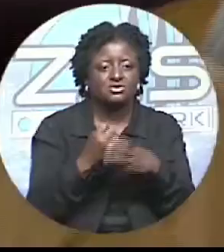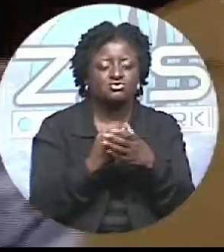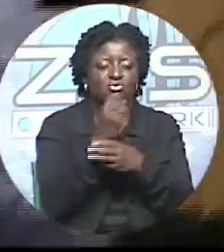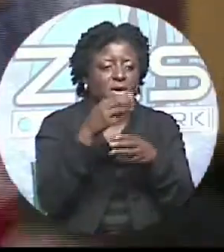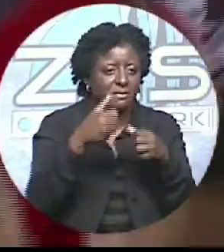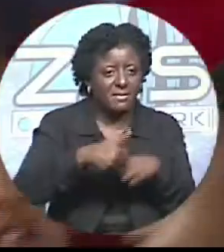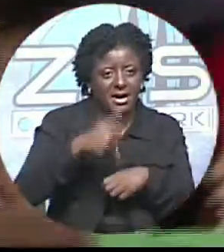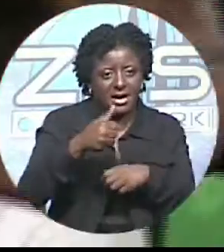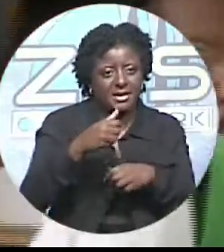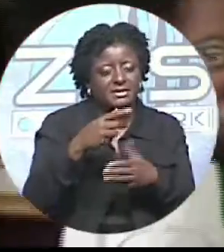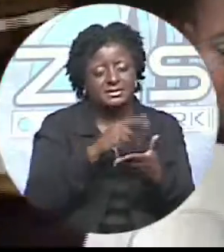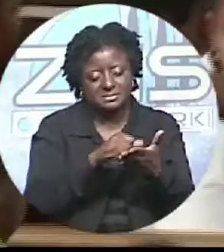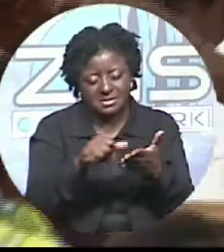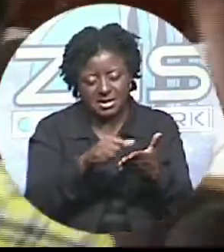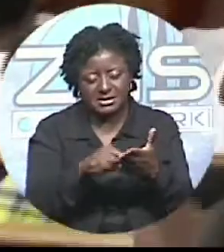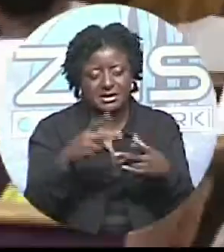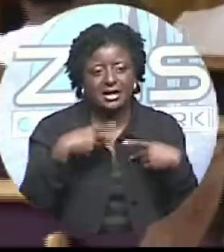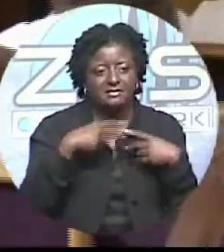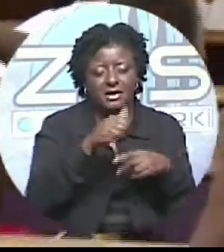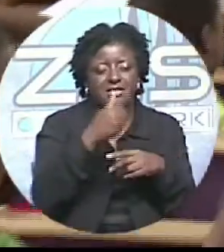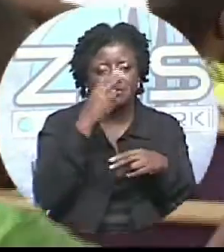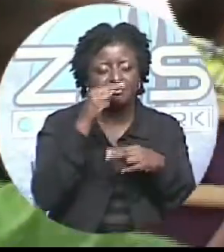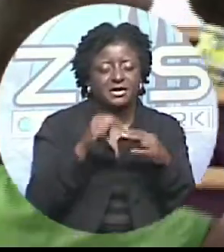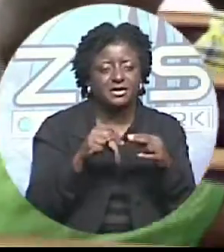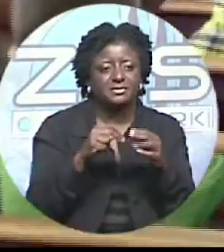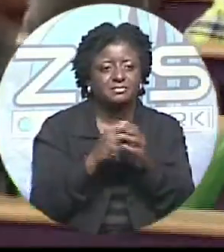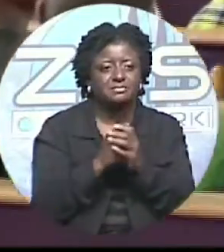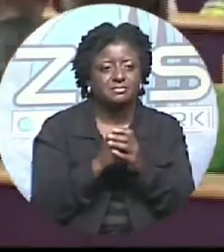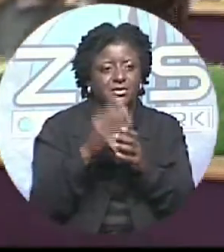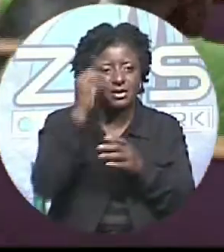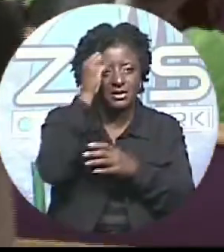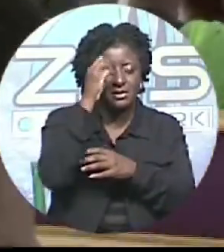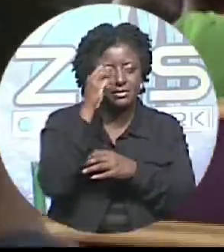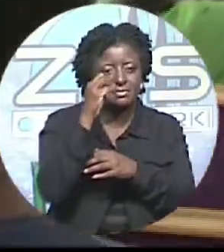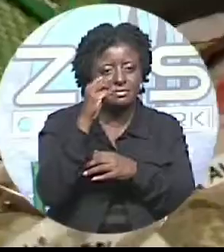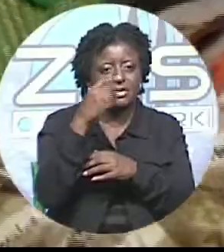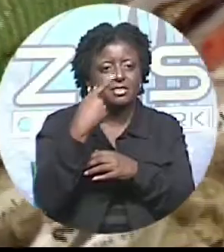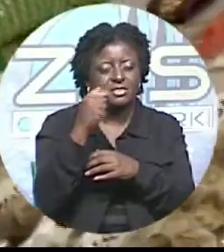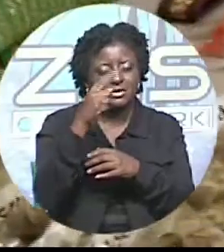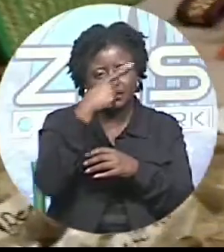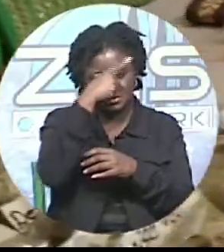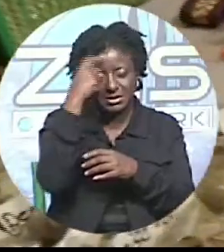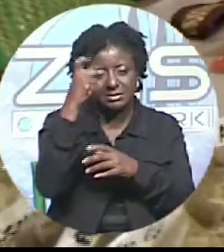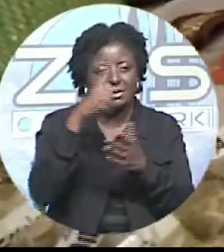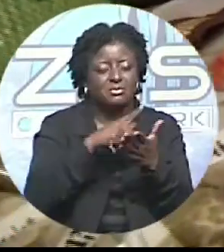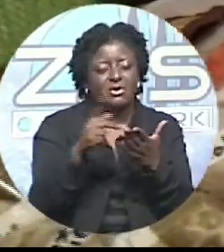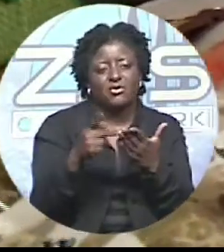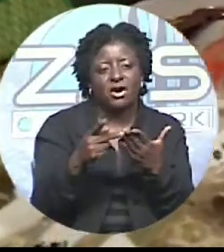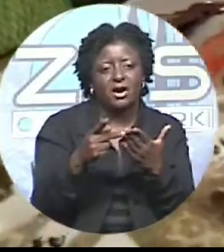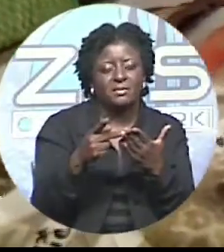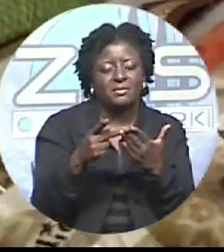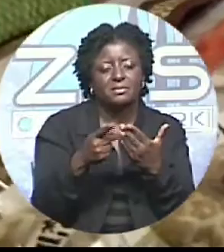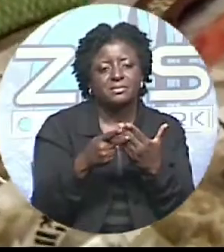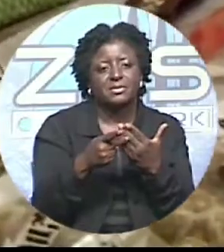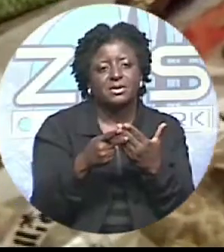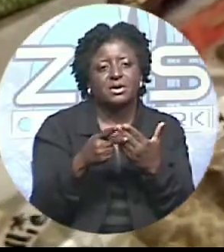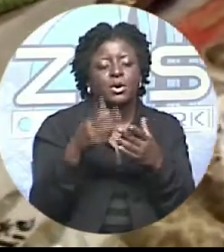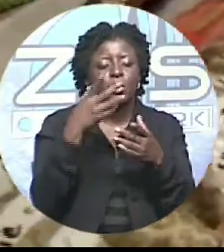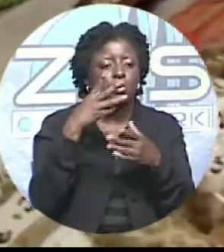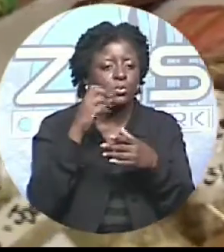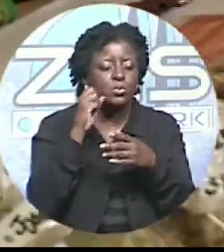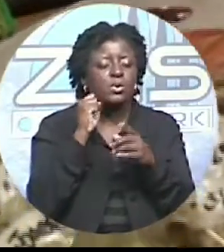well. Sponsored by the Ministry of Youth, Sports and Culture, the summer program was specifically designed for at-risk